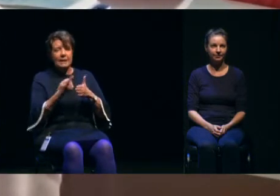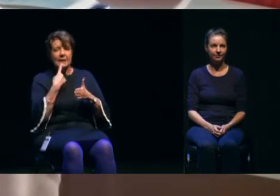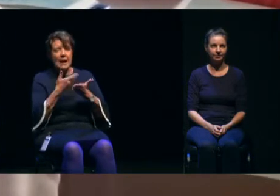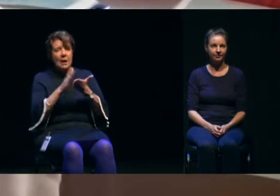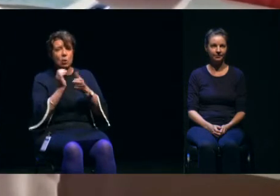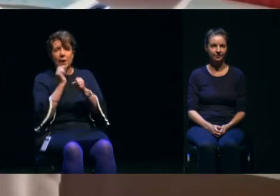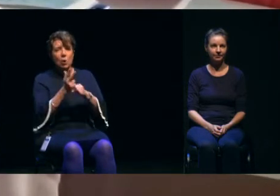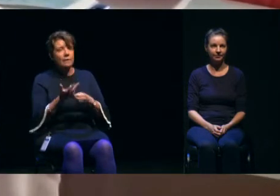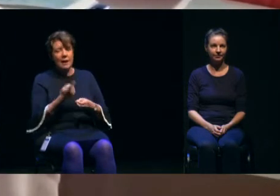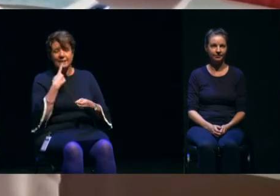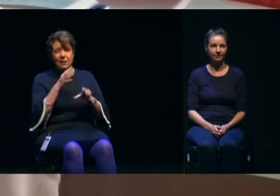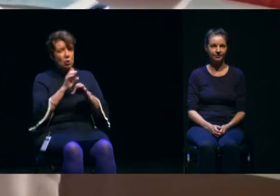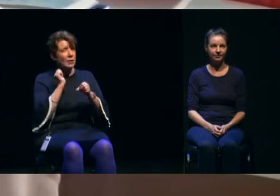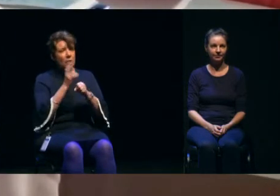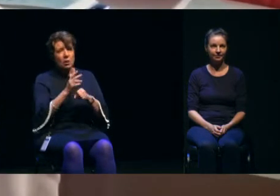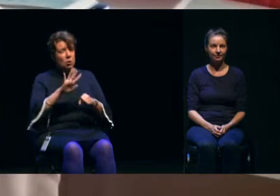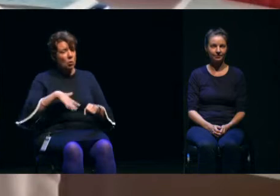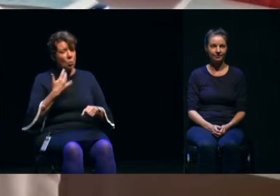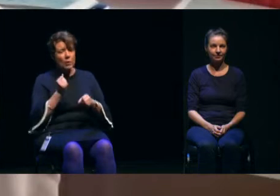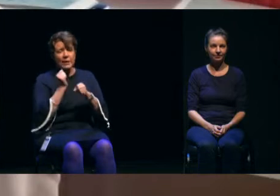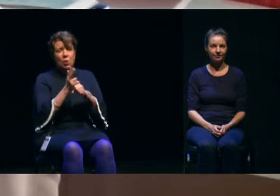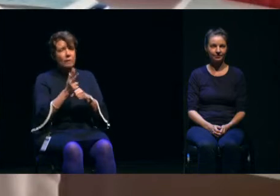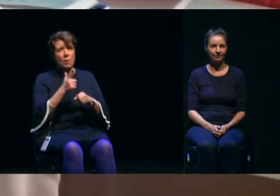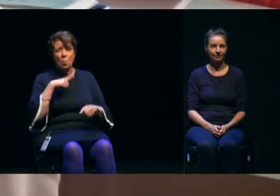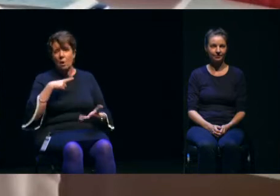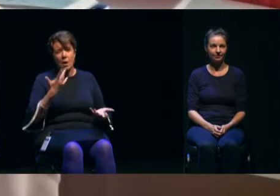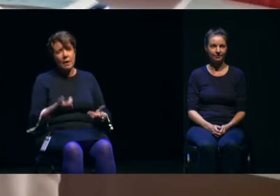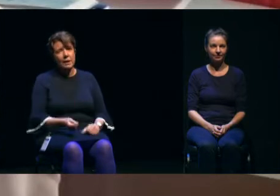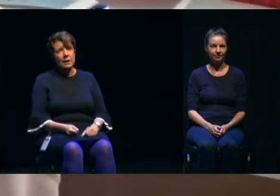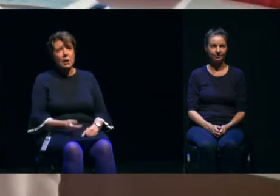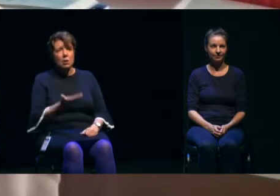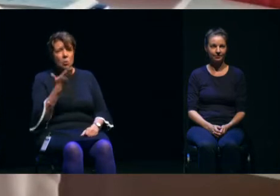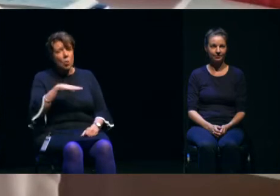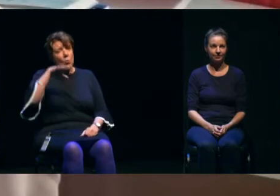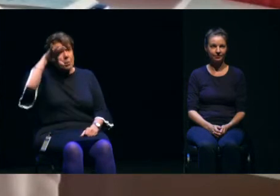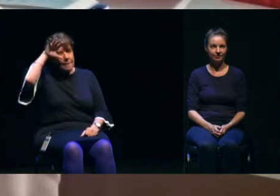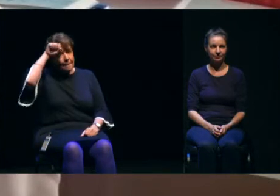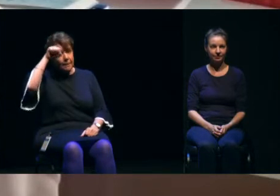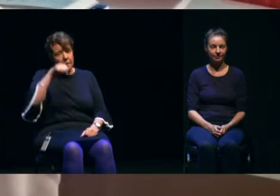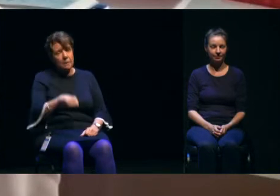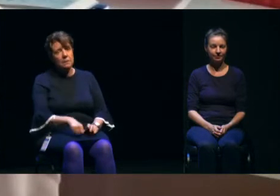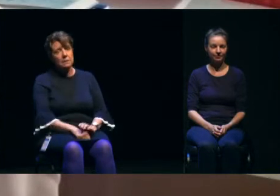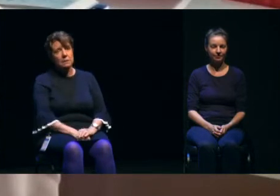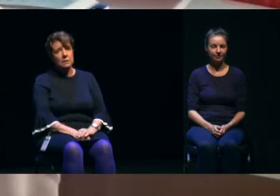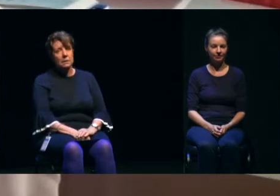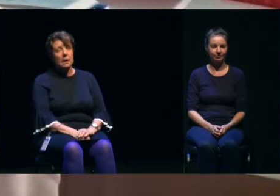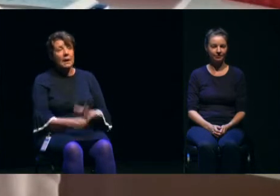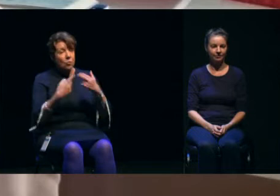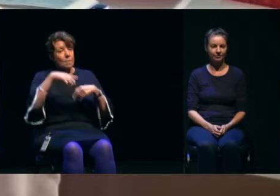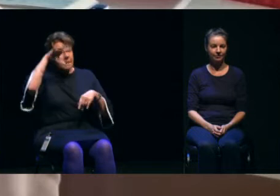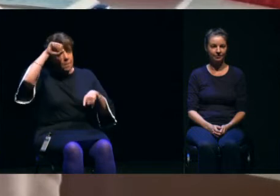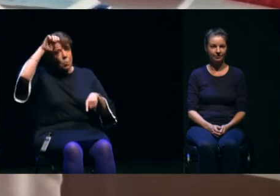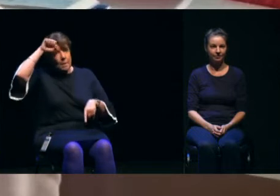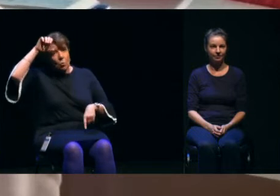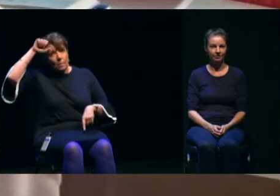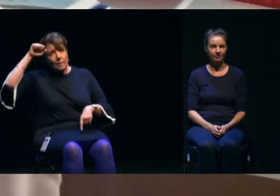that? You don't get over. And you don't want to get over. Why would you? You want to remember. Because the more you remember, the